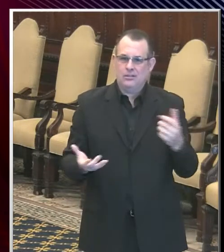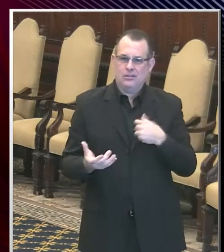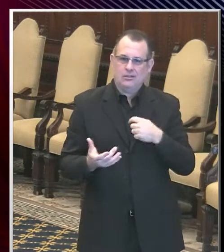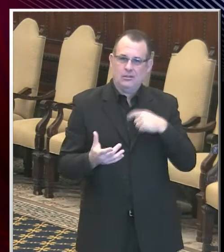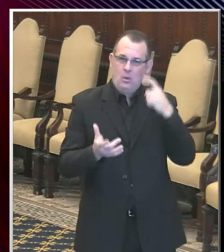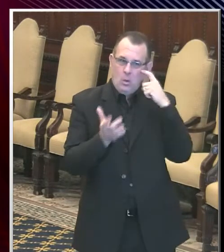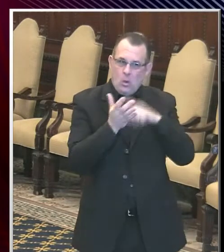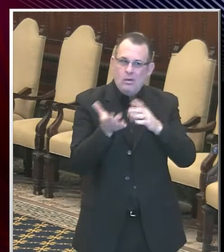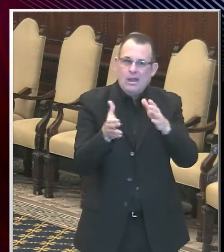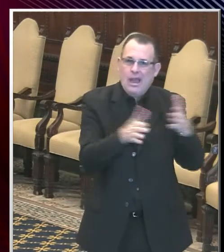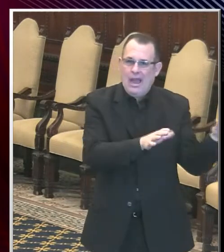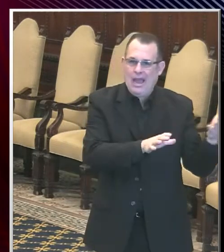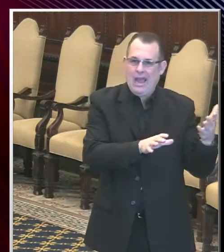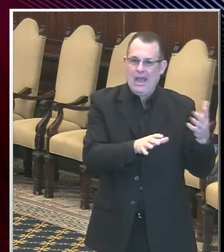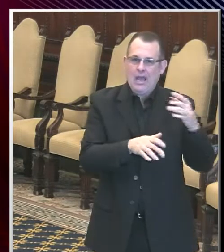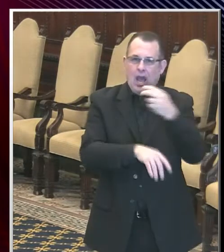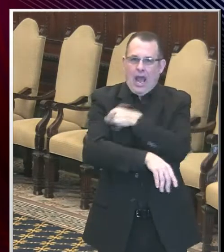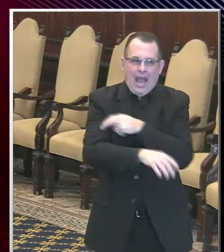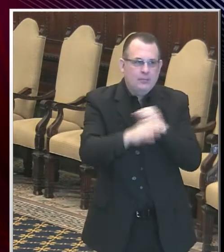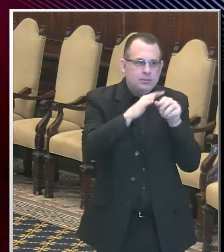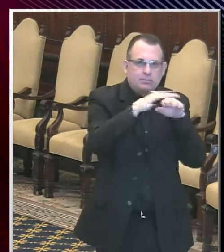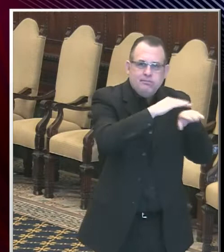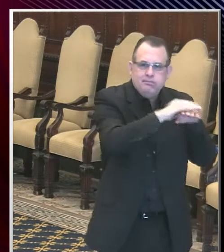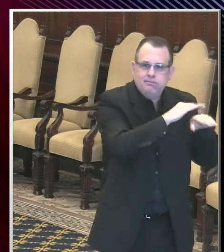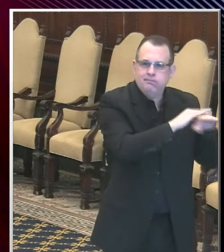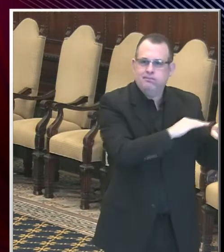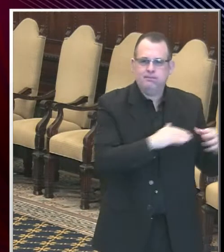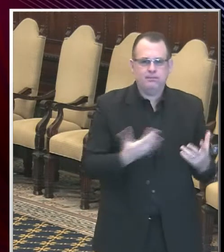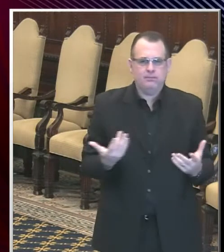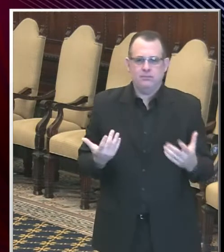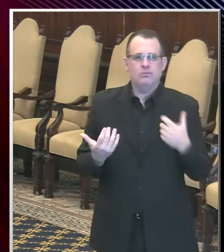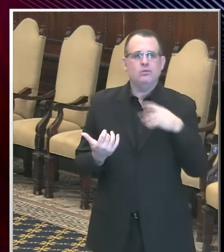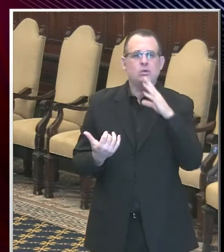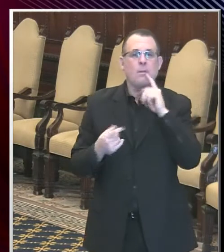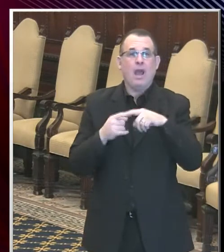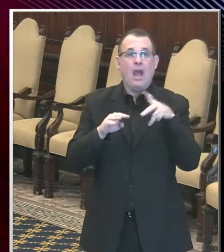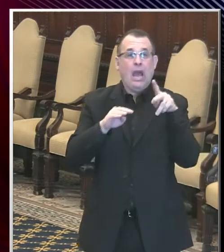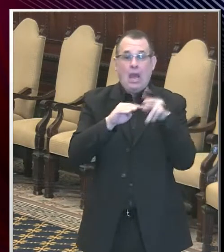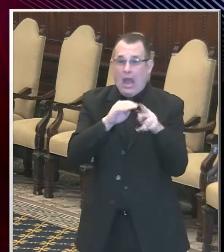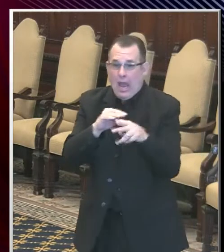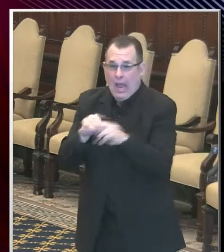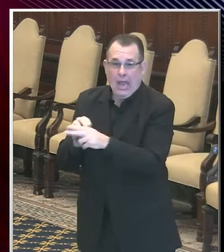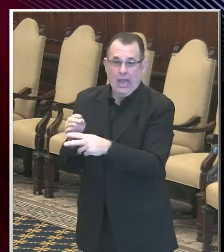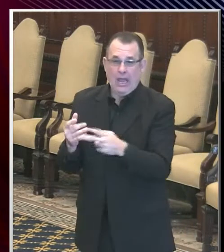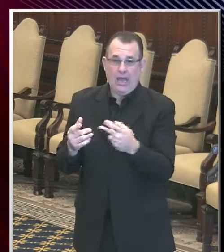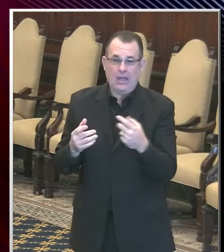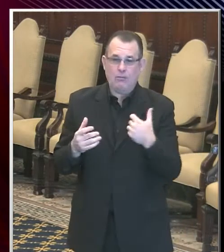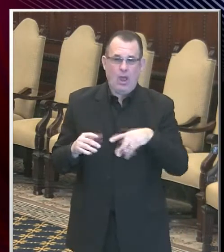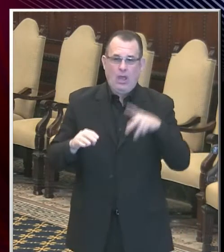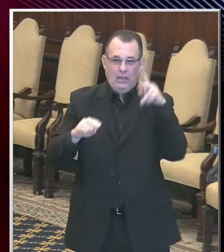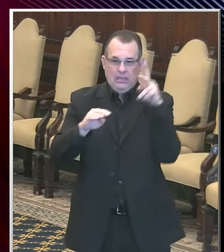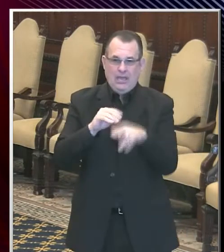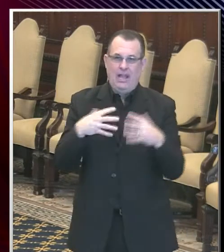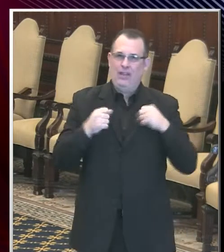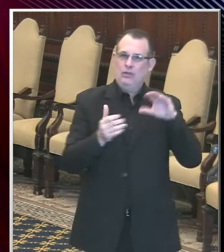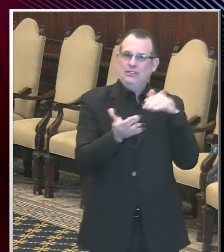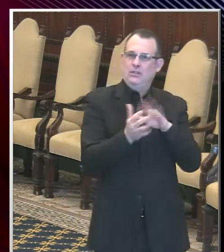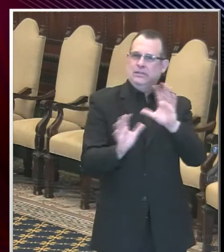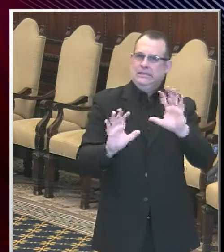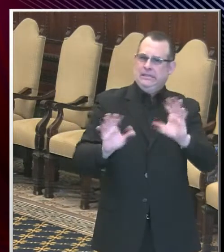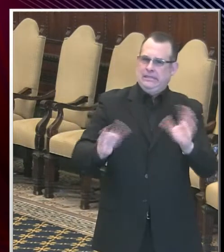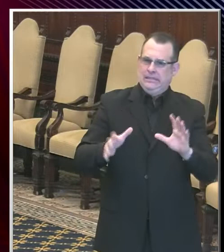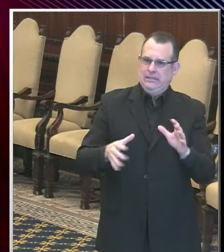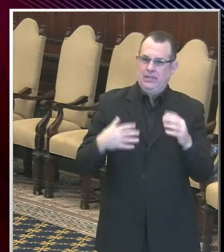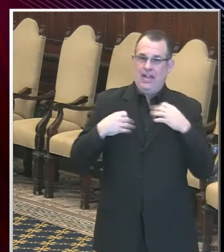the hospitalizations. So when we talked about cutting things, we certainly didn't want to cut health centers, for example, where health centers are the